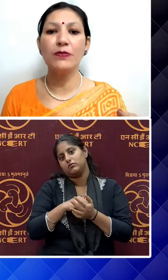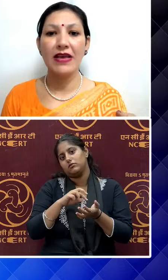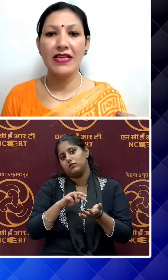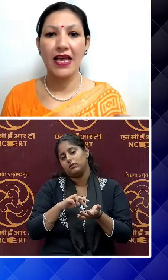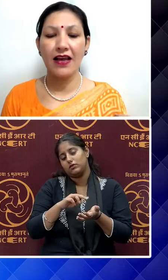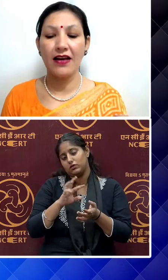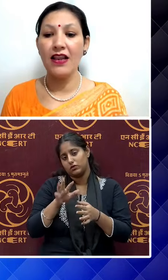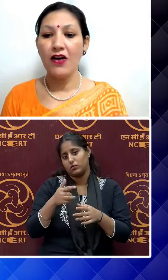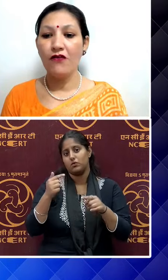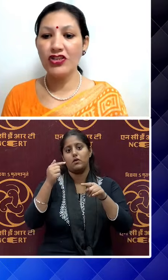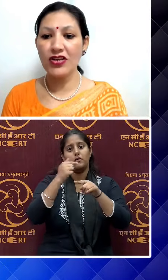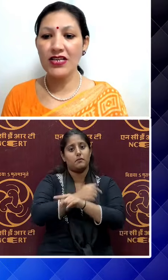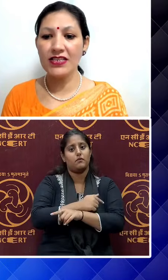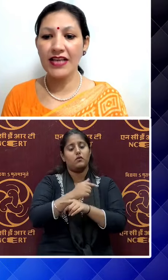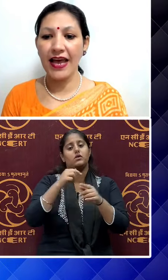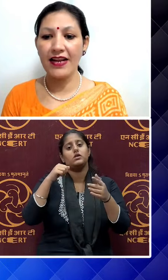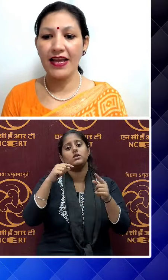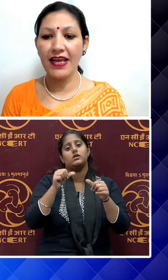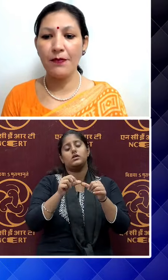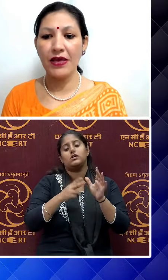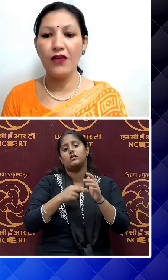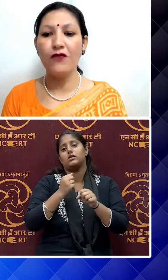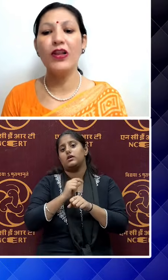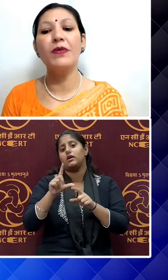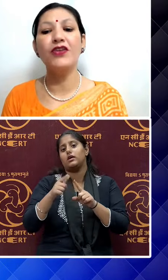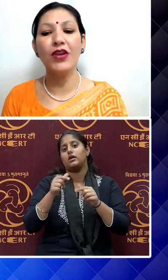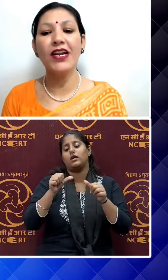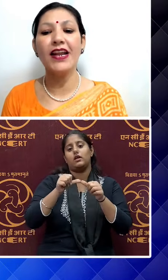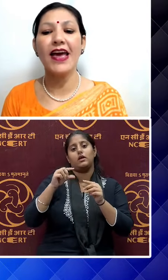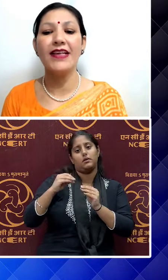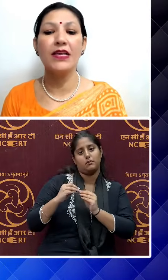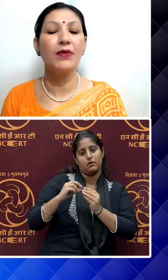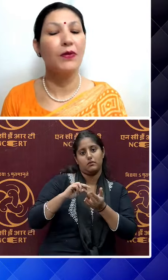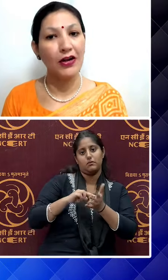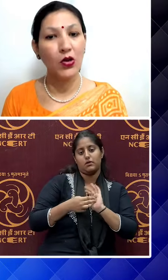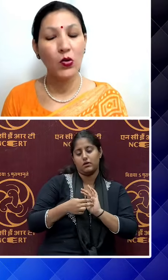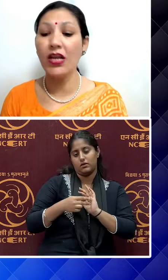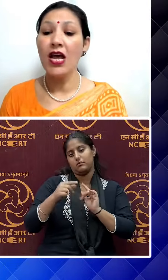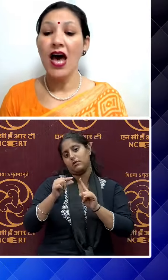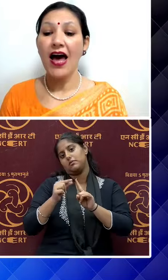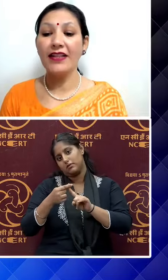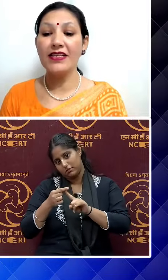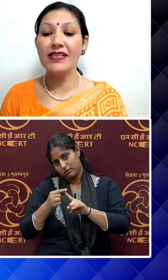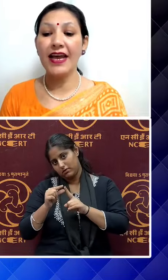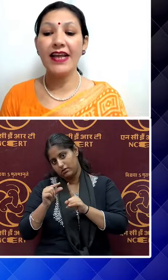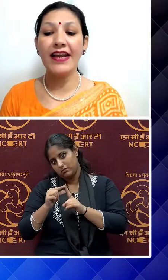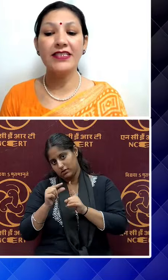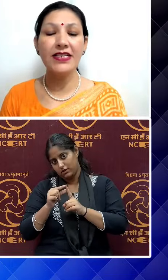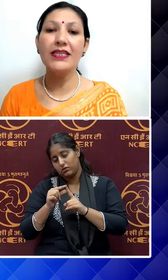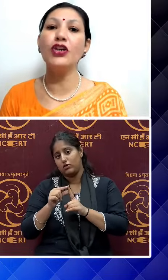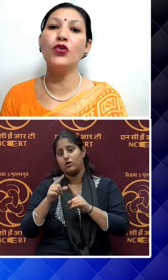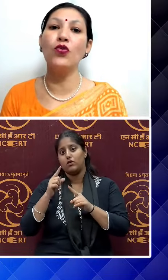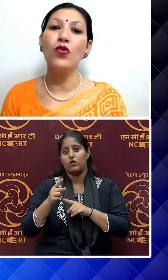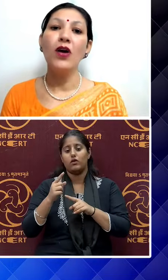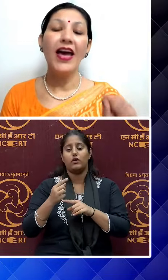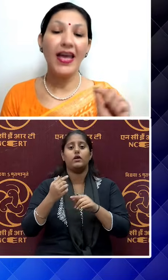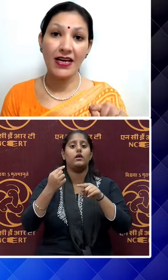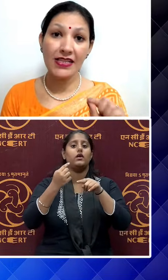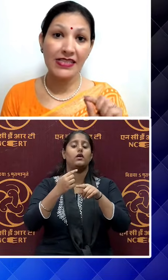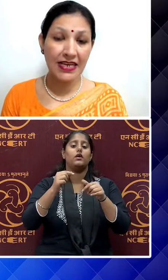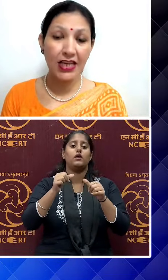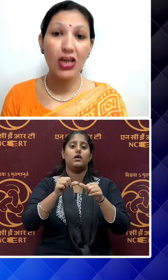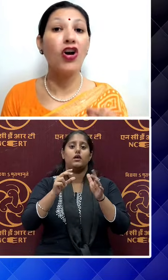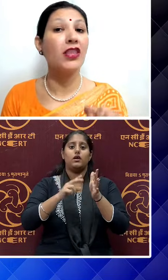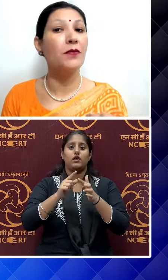to this base angle, which is the side AB, will be treated as the perpendicular, and the side adjacent to